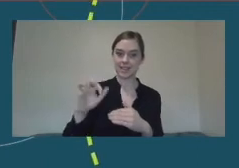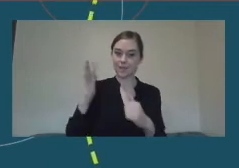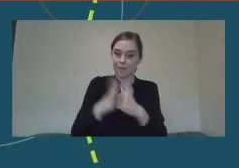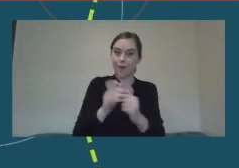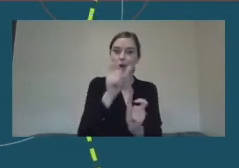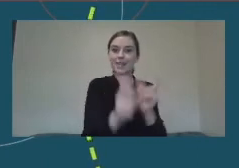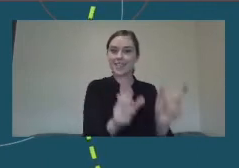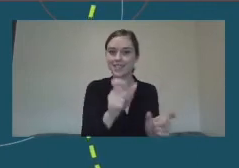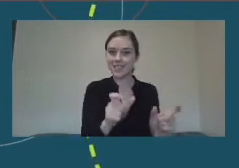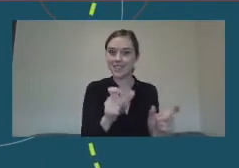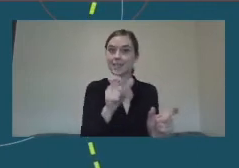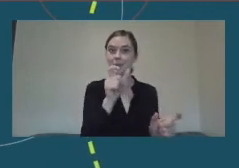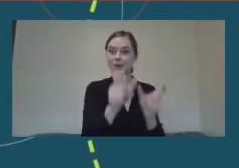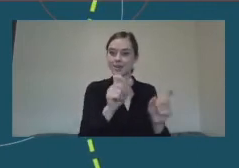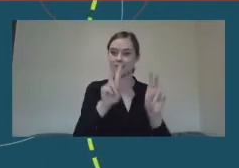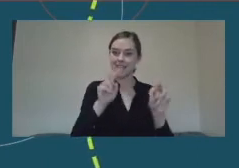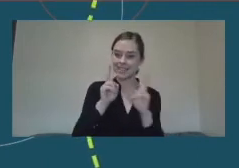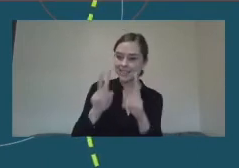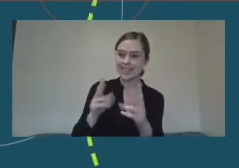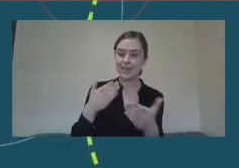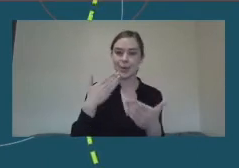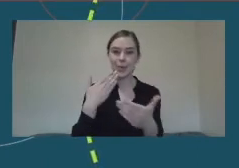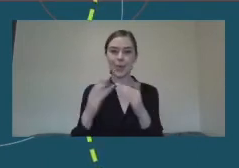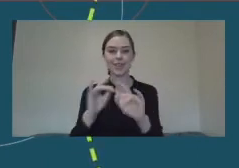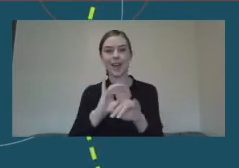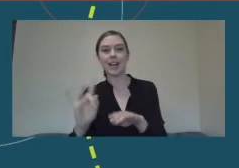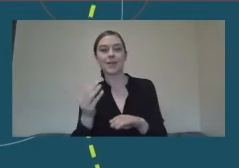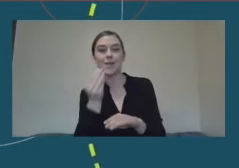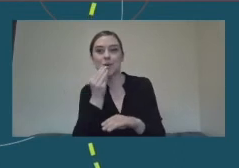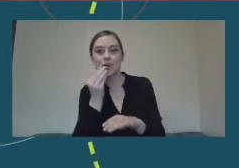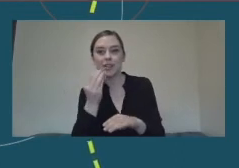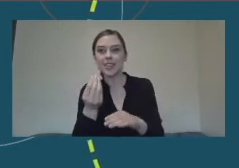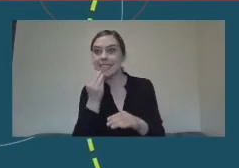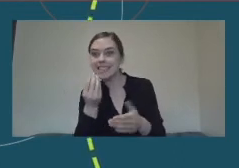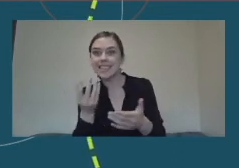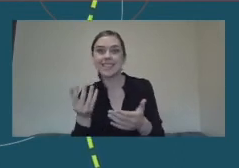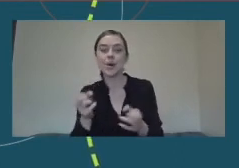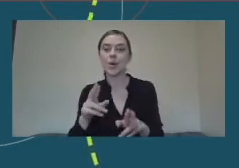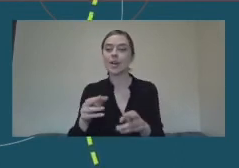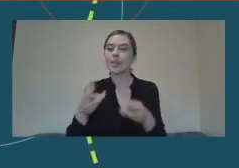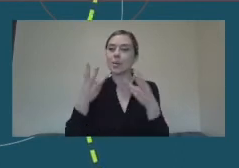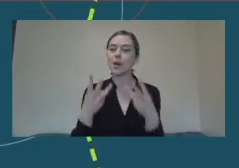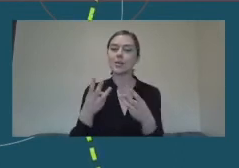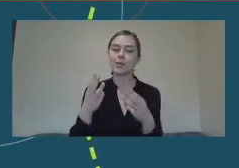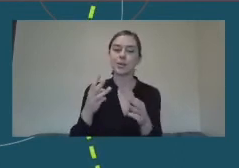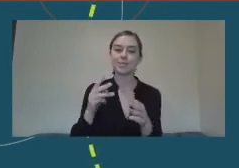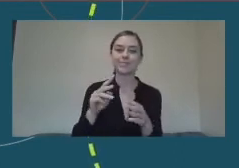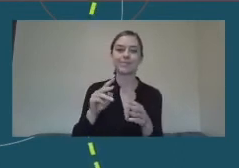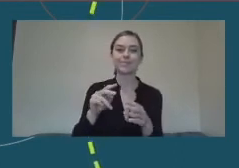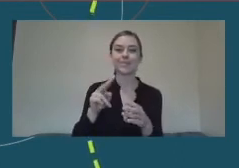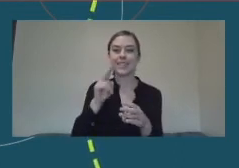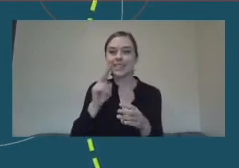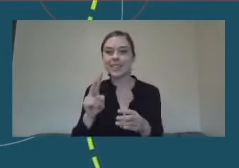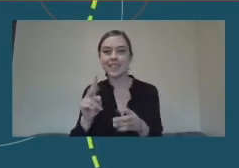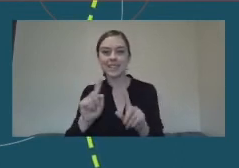actually see the types of food they're eating. If they want to look at a graphic of foods